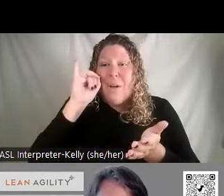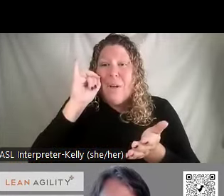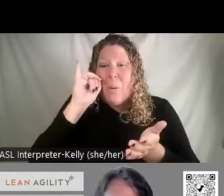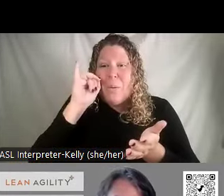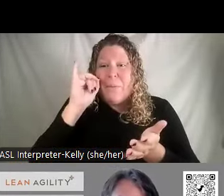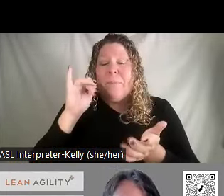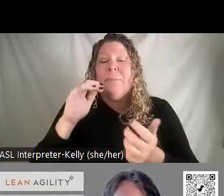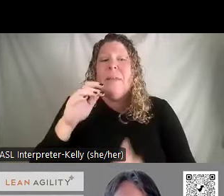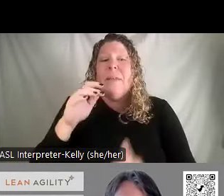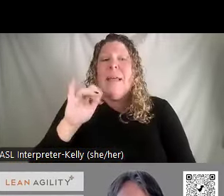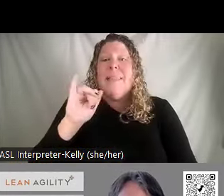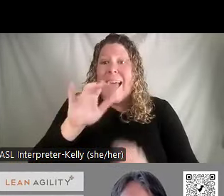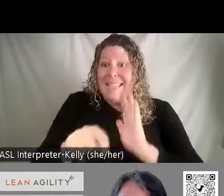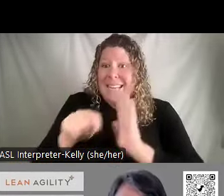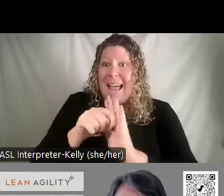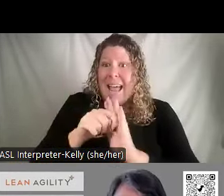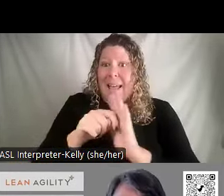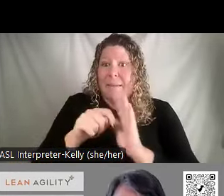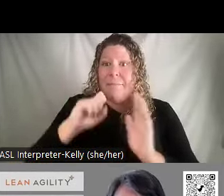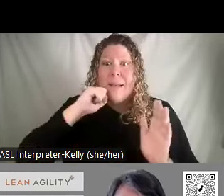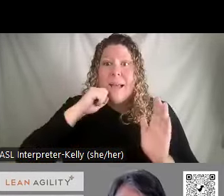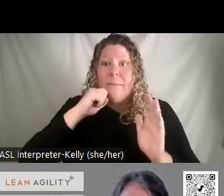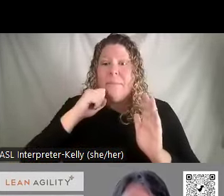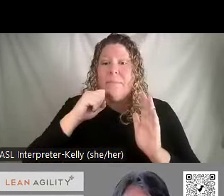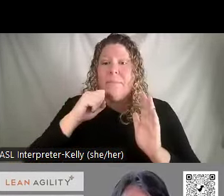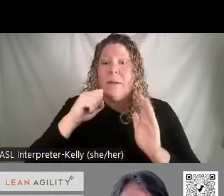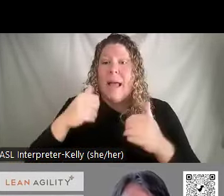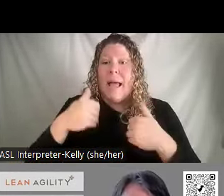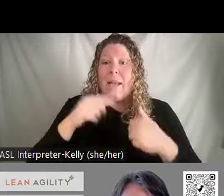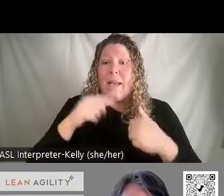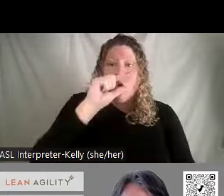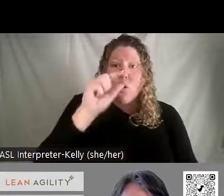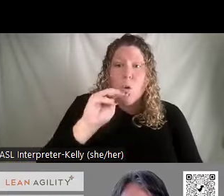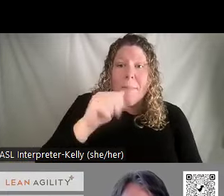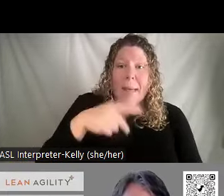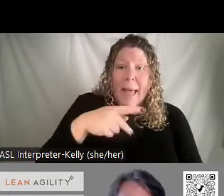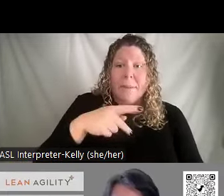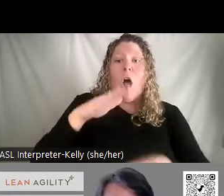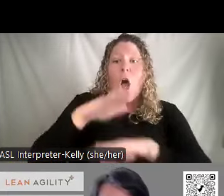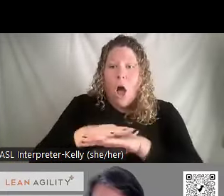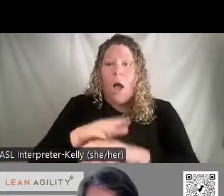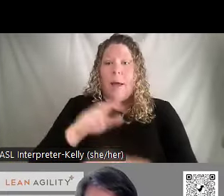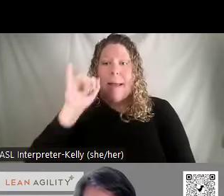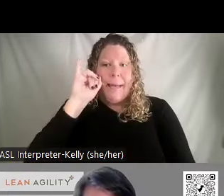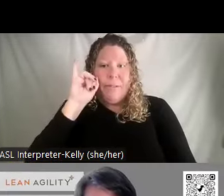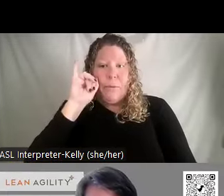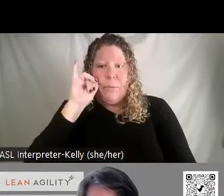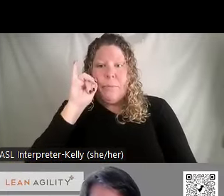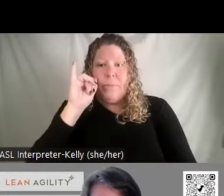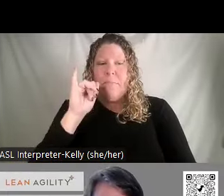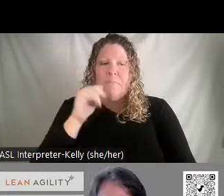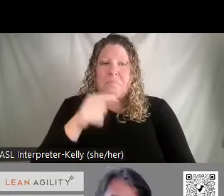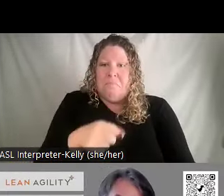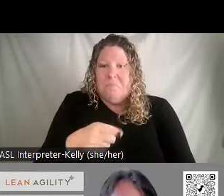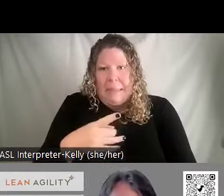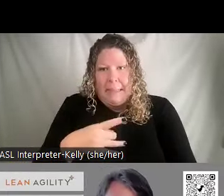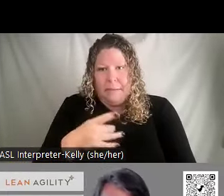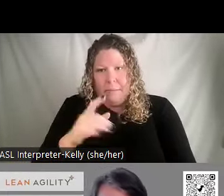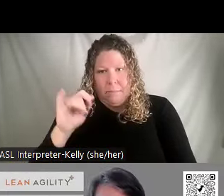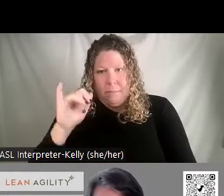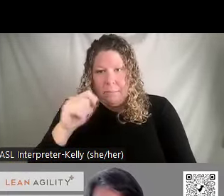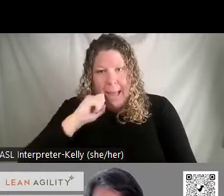Apple was trying to create, they were using Google Maps in the iPhone. And that wasn't very handy to them because if you